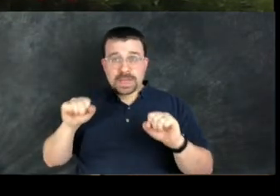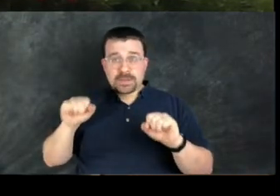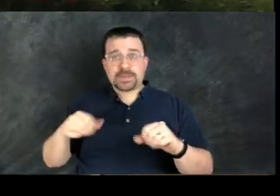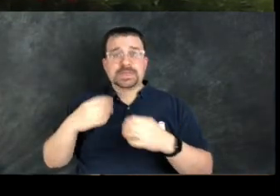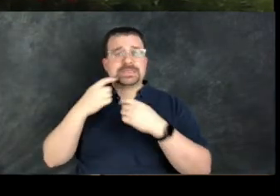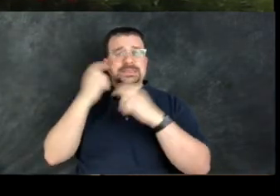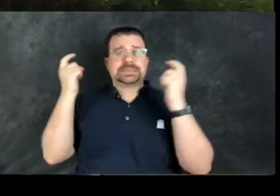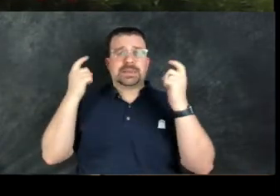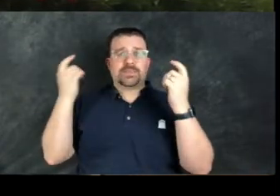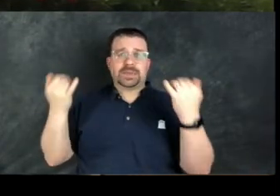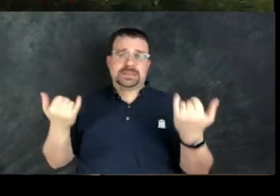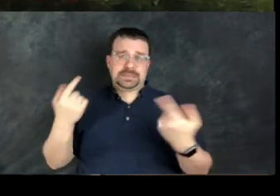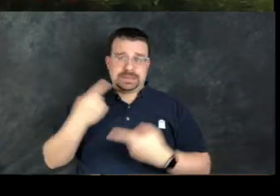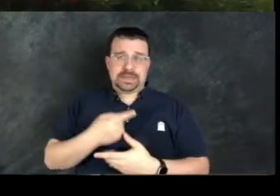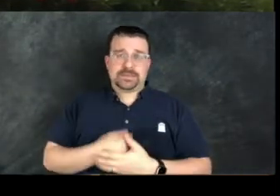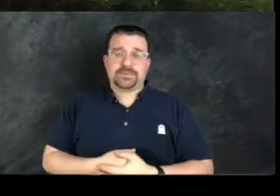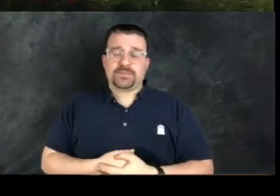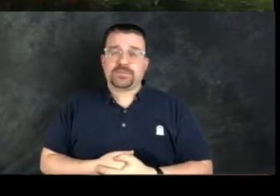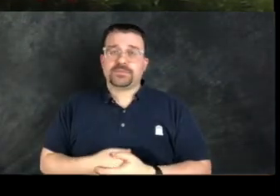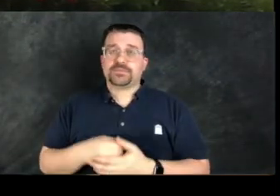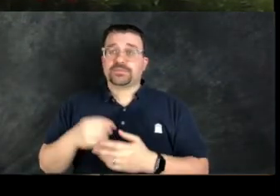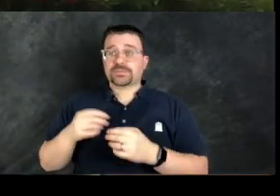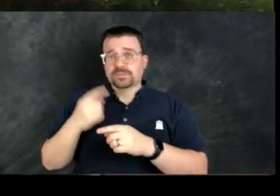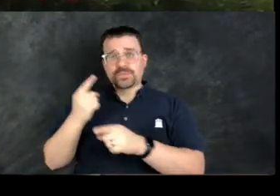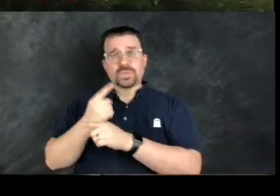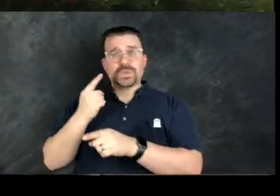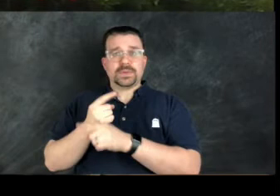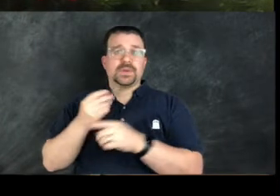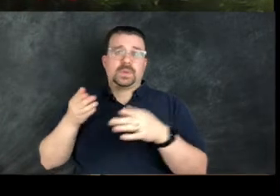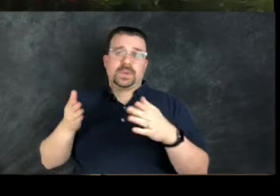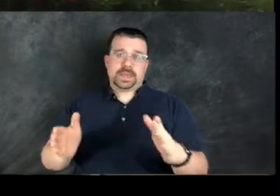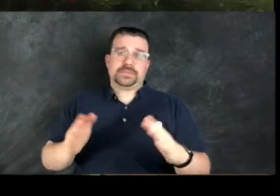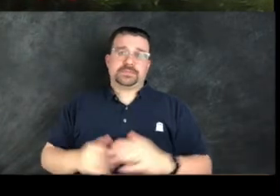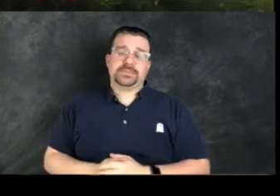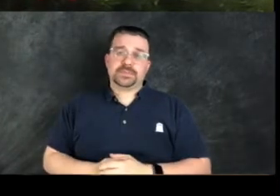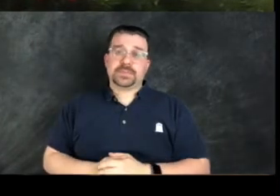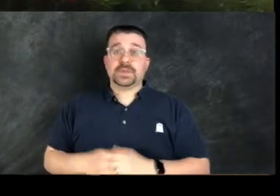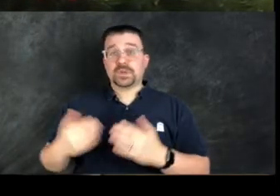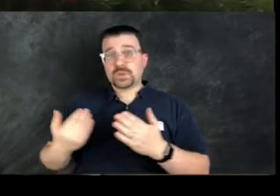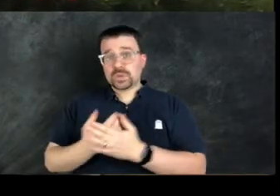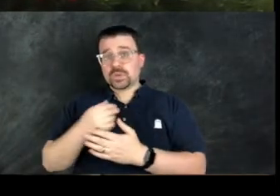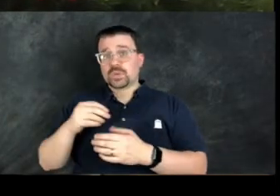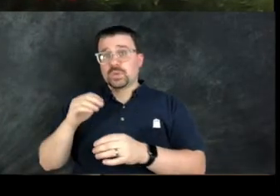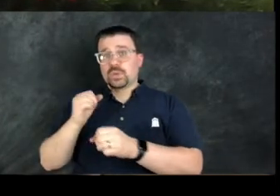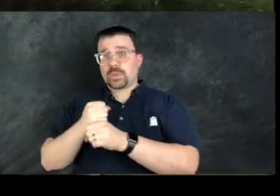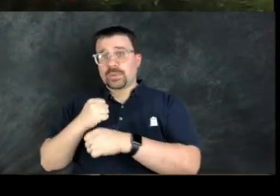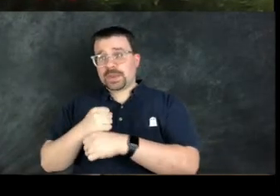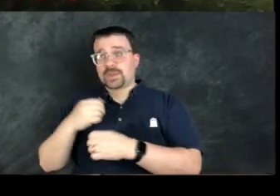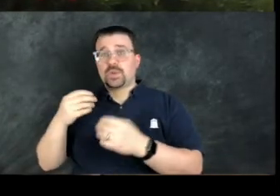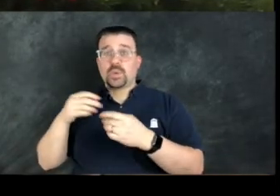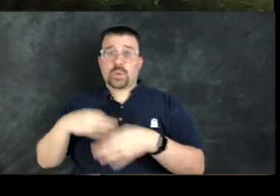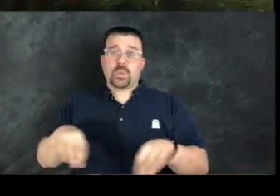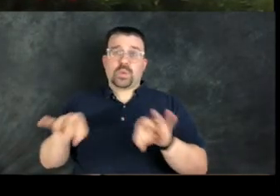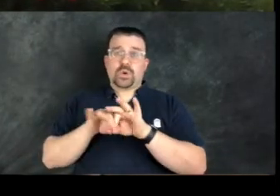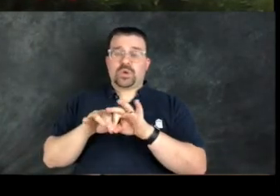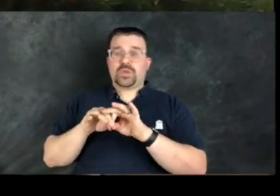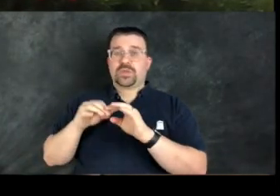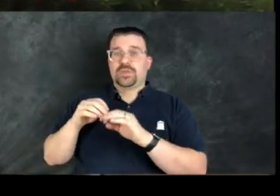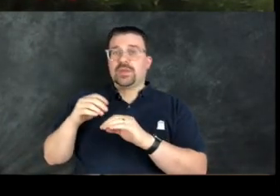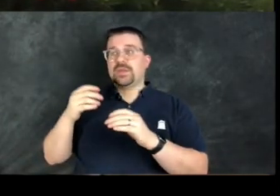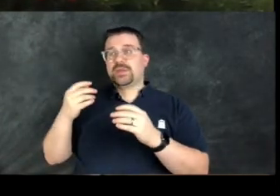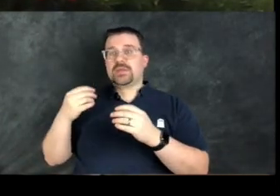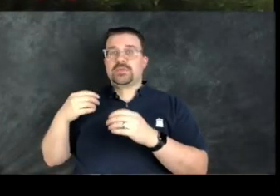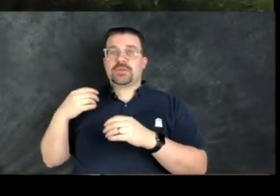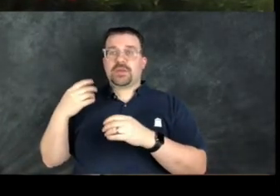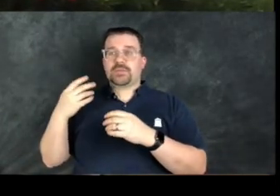today in an appropriate fashion. A new creation worth letting down our drawbridge for